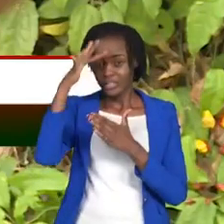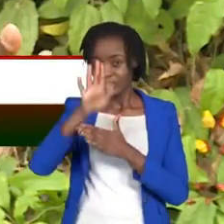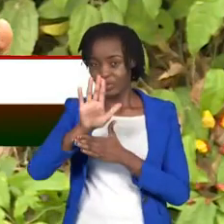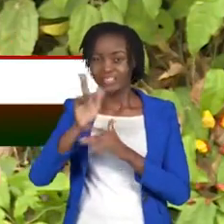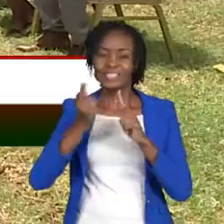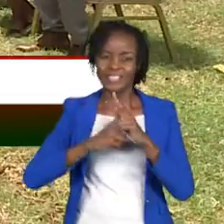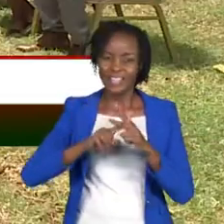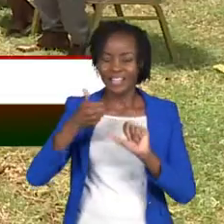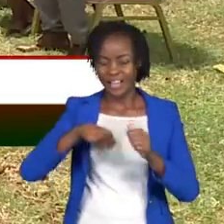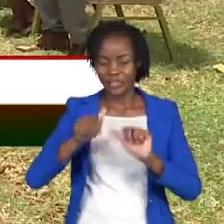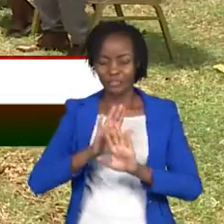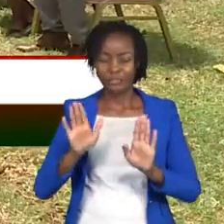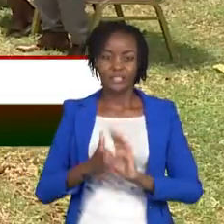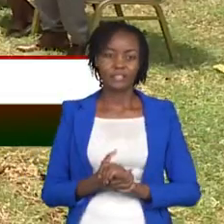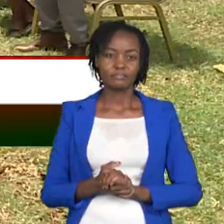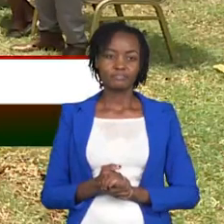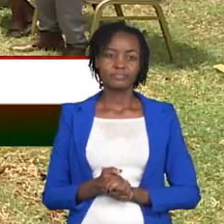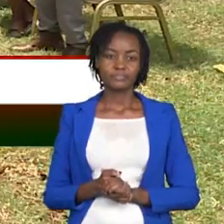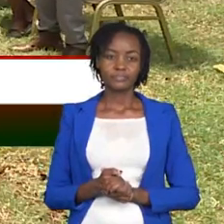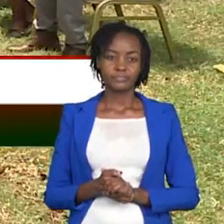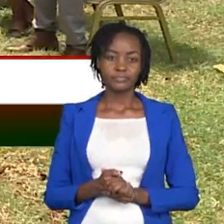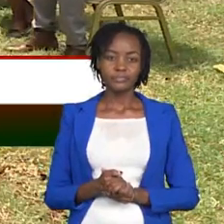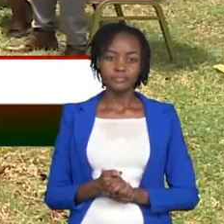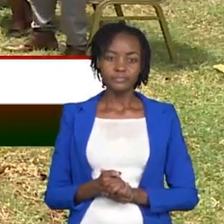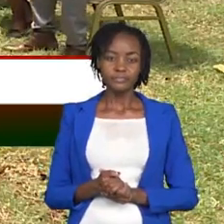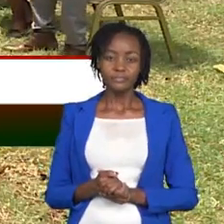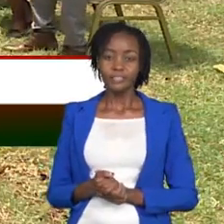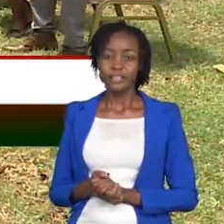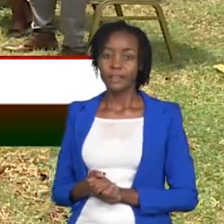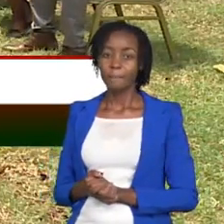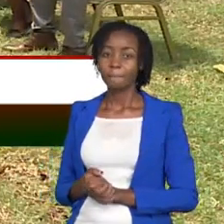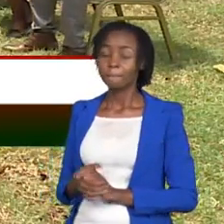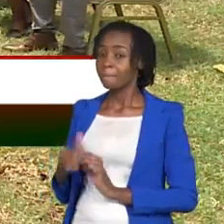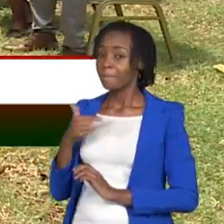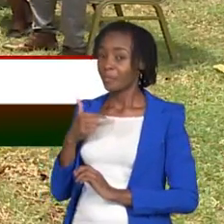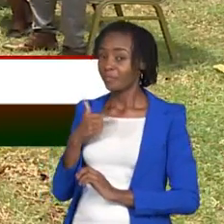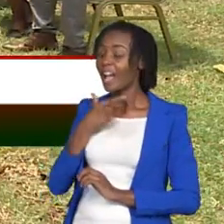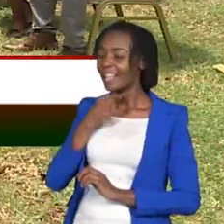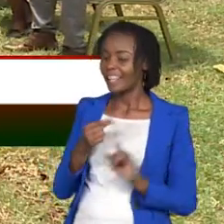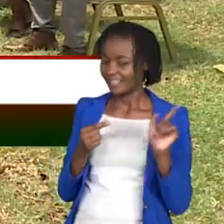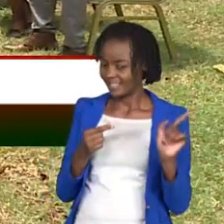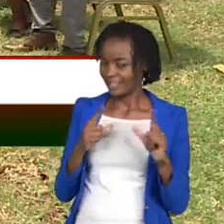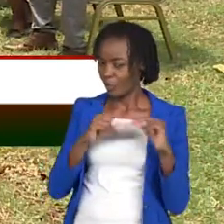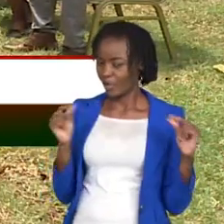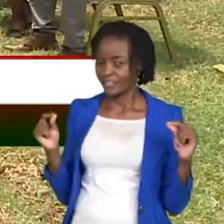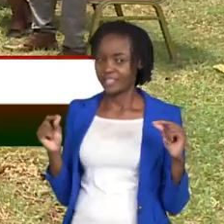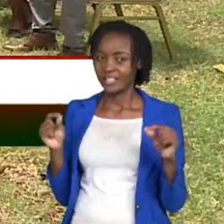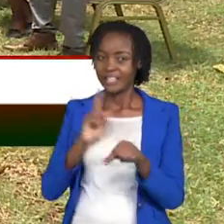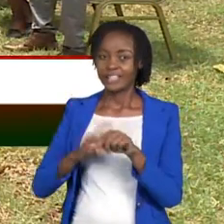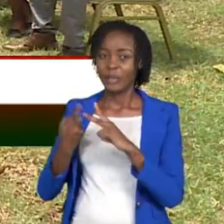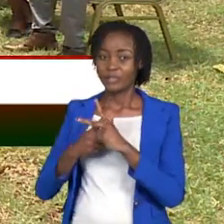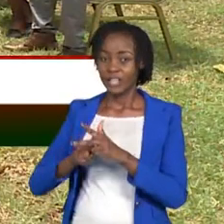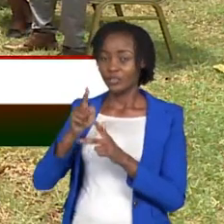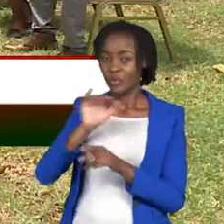least believe in. Allow not me interject. Superman. Okay. Go ahead. Yes, I like what they have both said. You know, when we first began, you asked